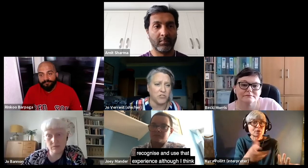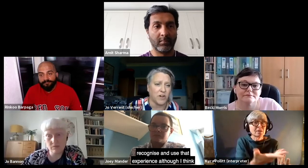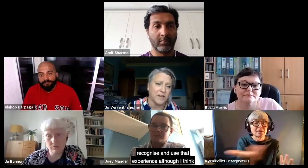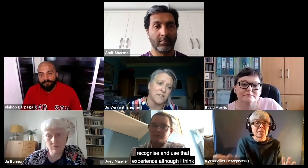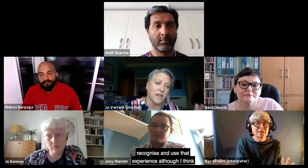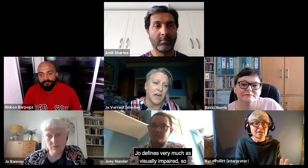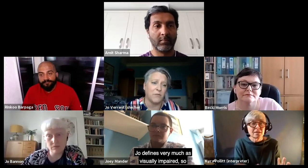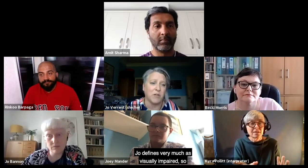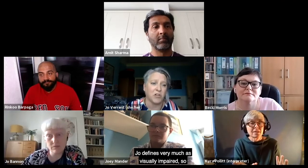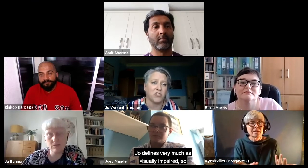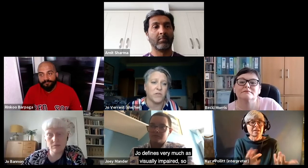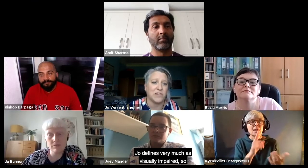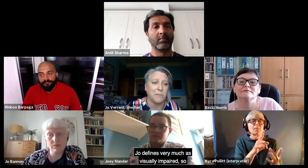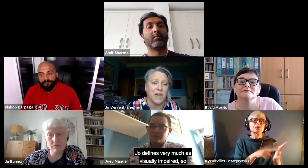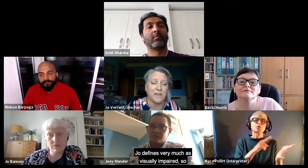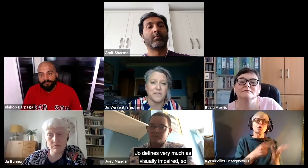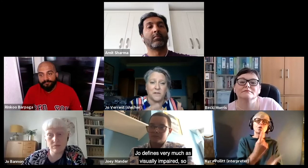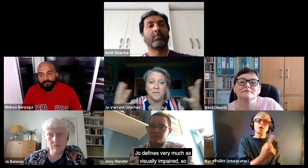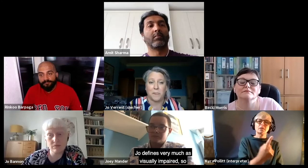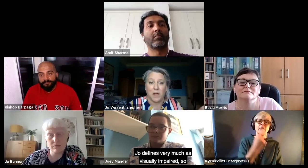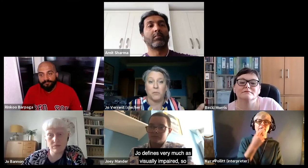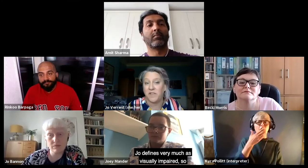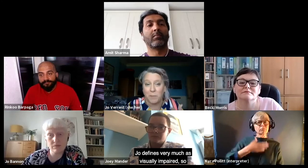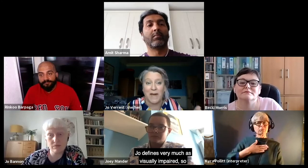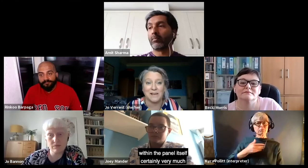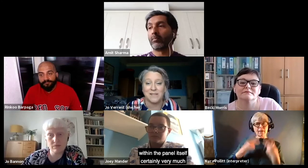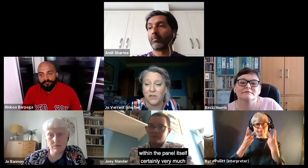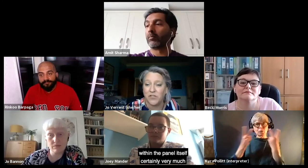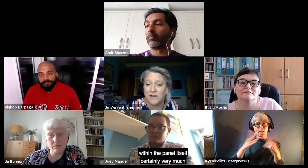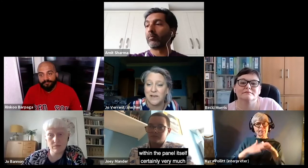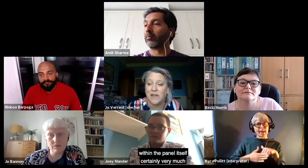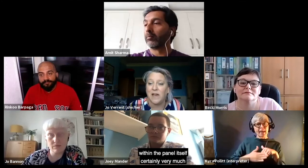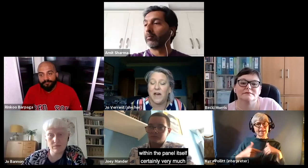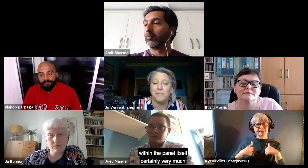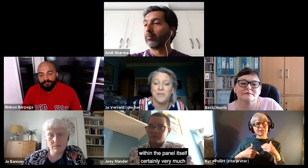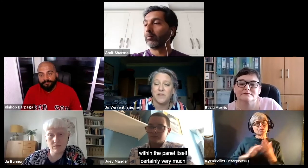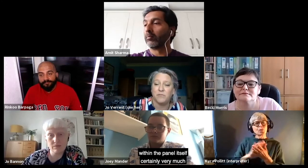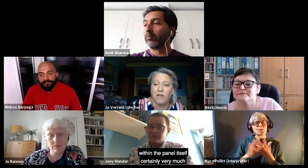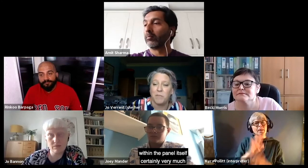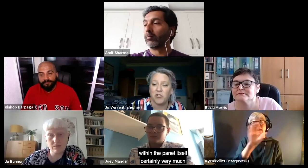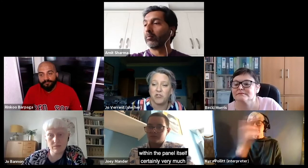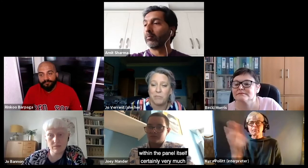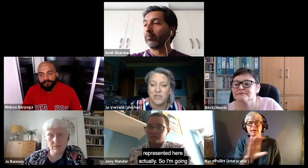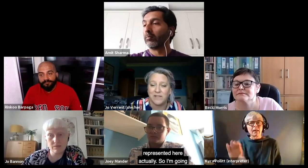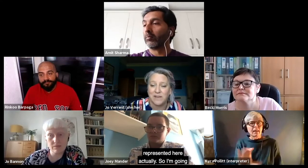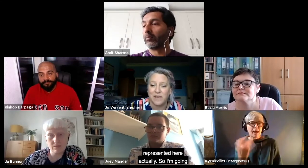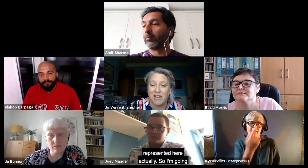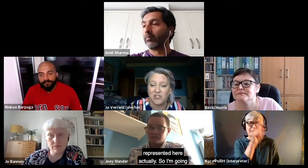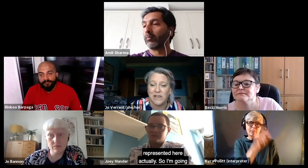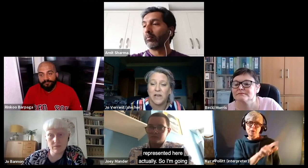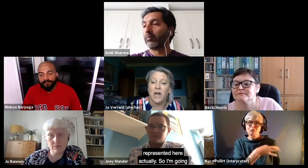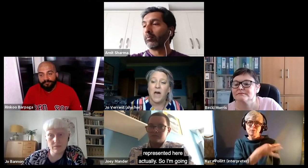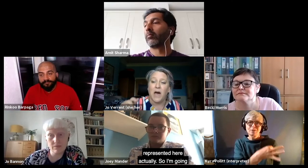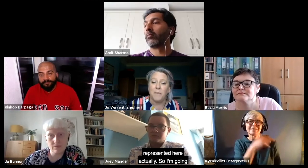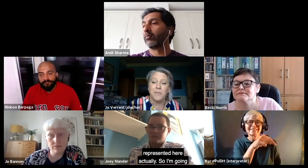Joe defines very much as visually impaired, so within the panel itself, certainly very much represented here,